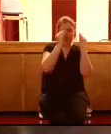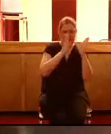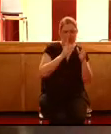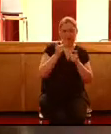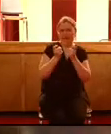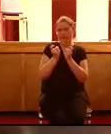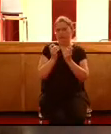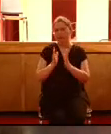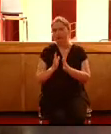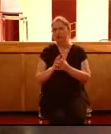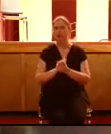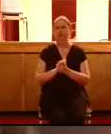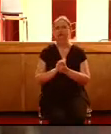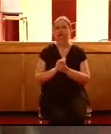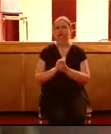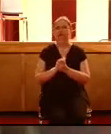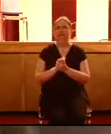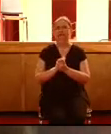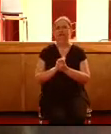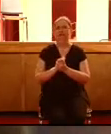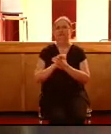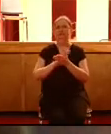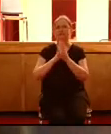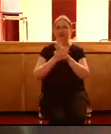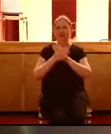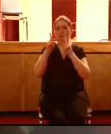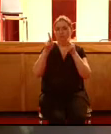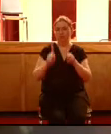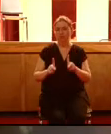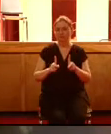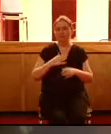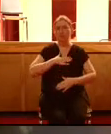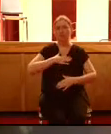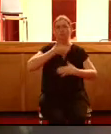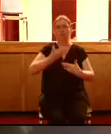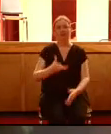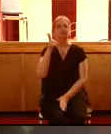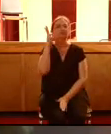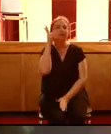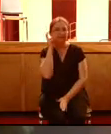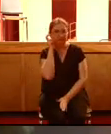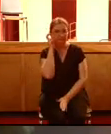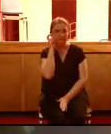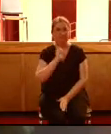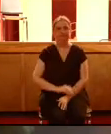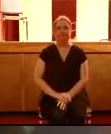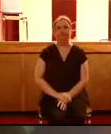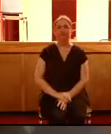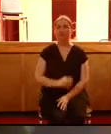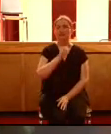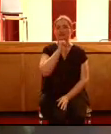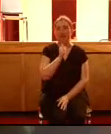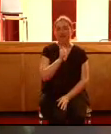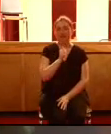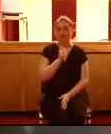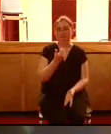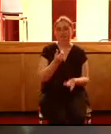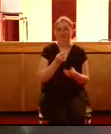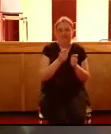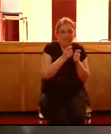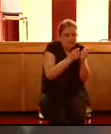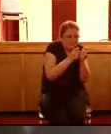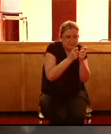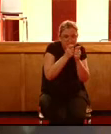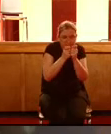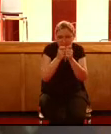administrators, actually being the person that is willing to listen, not to micromanage, but to let people